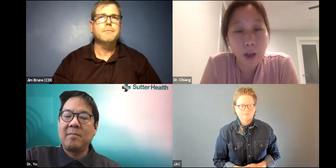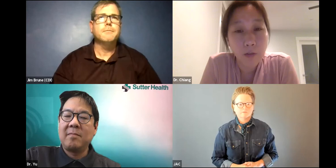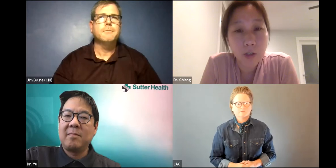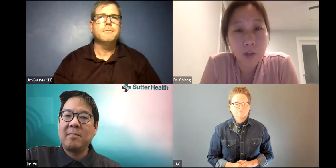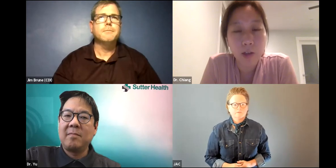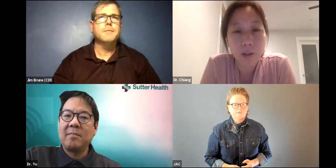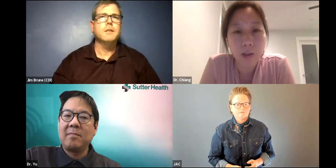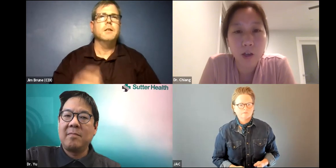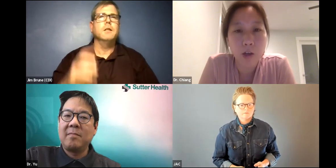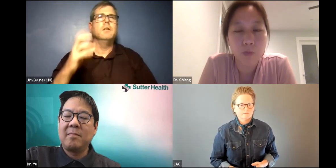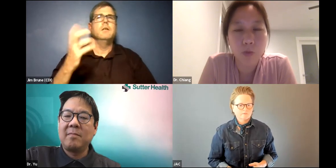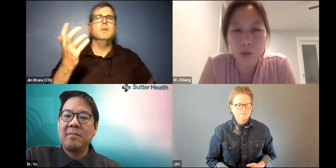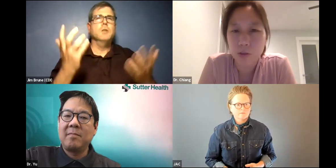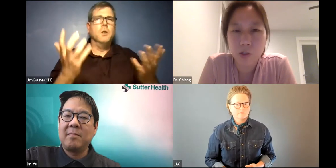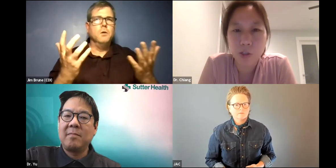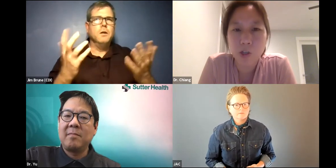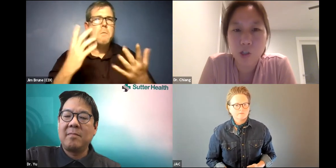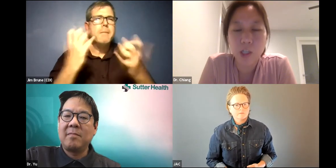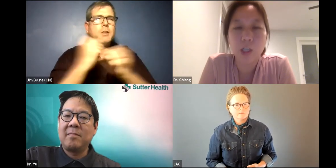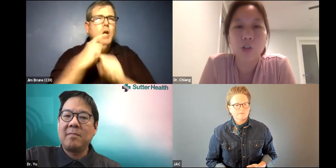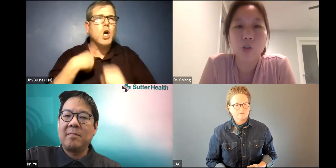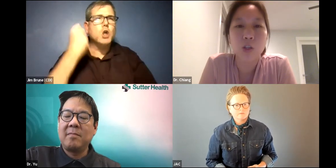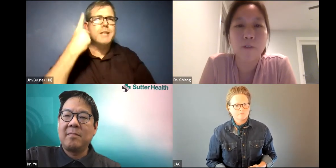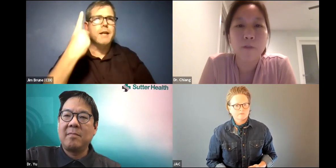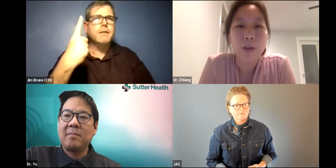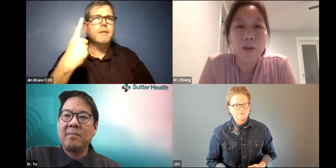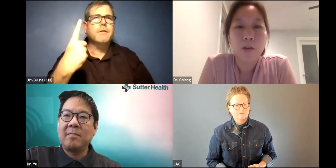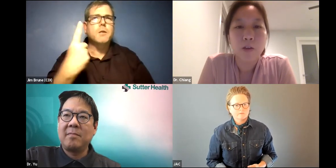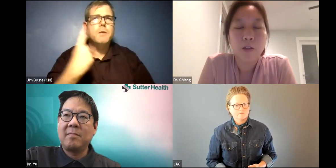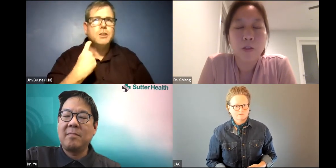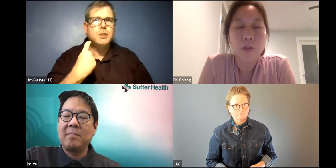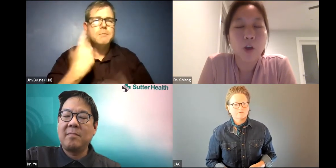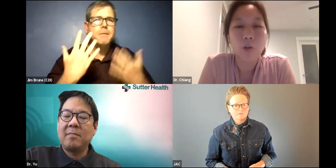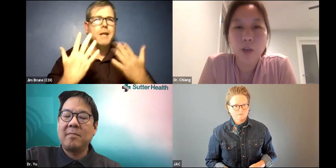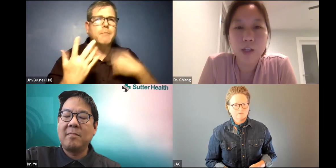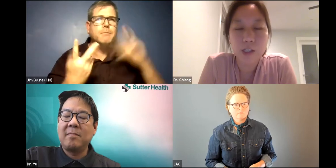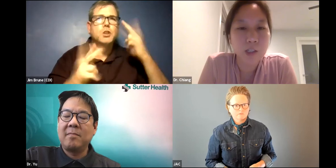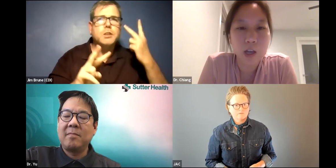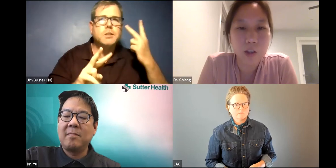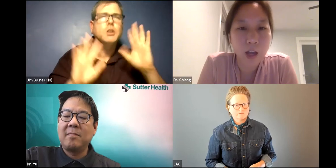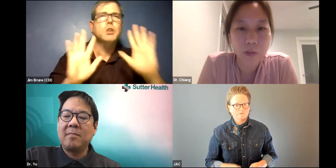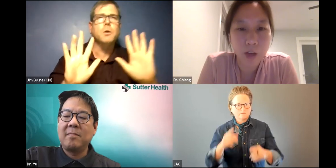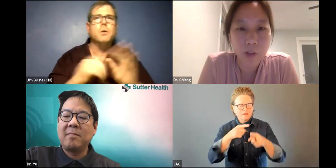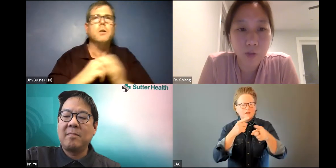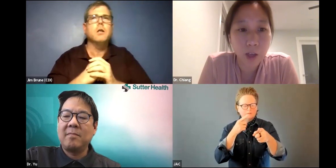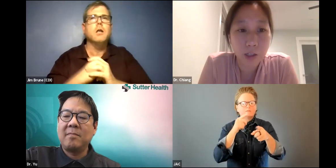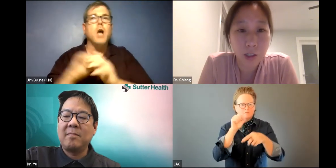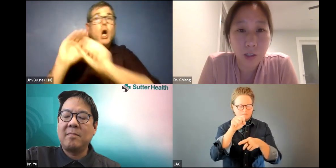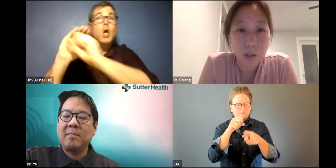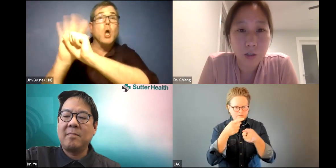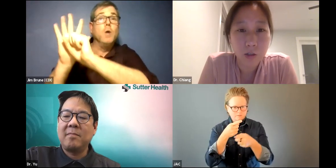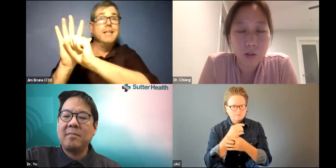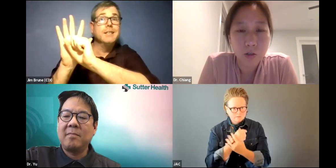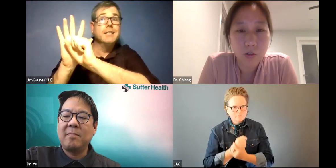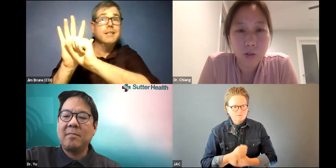if I have this correct, I think there's a misunderstanding here. So the COVID vaccine is not a live virus